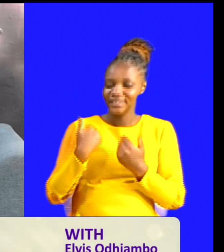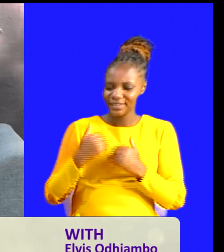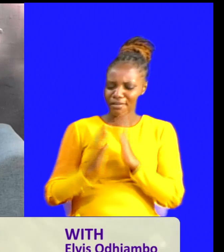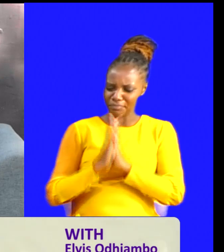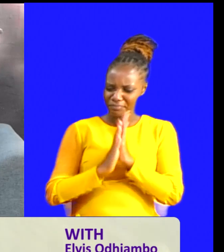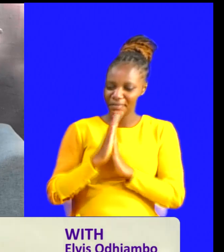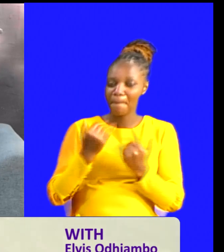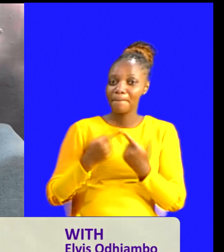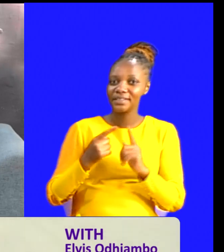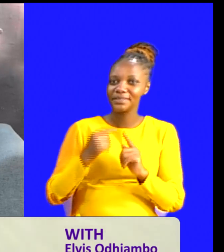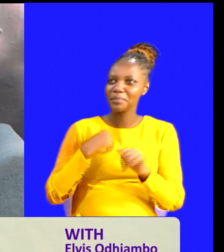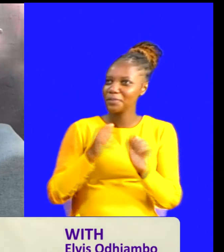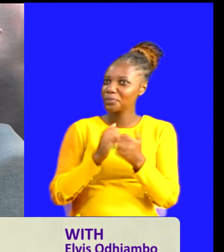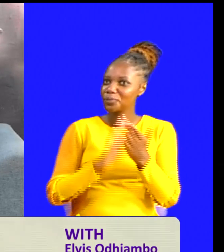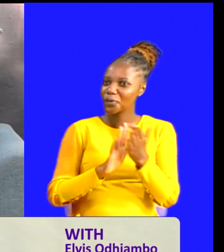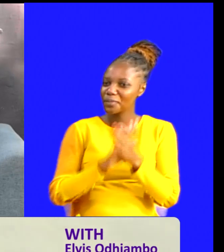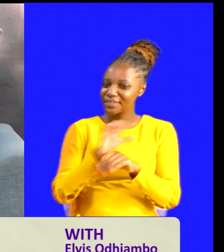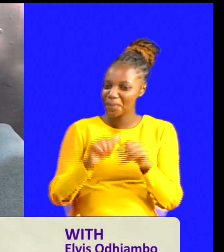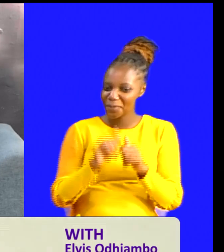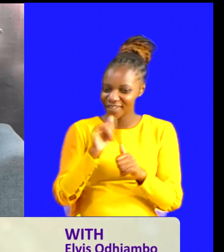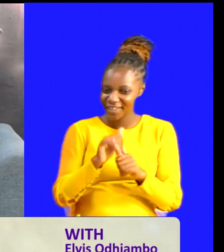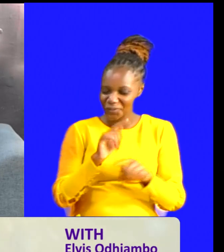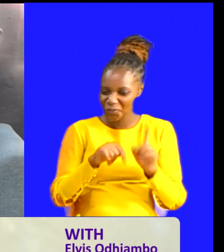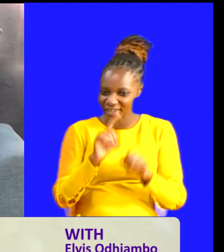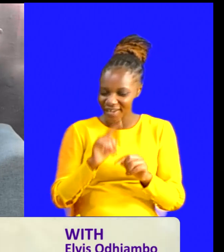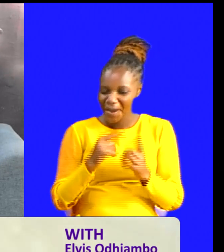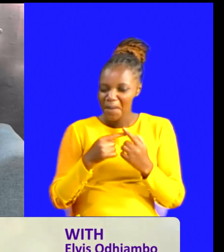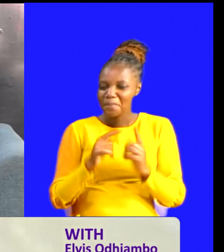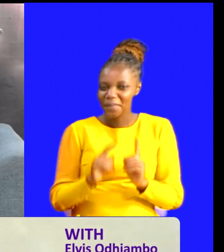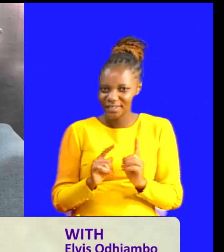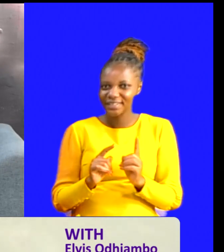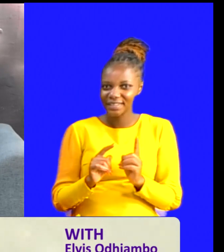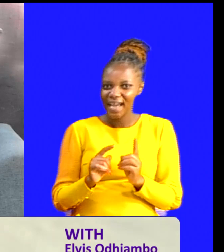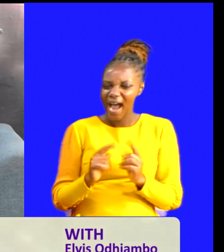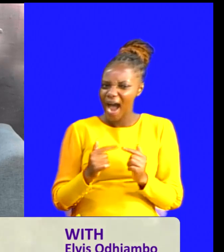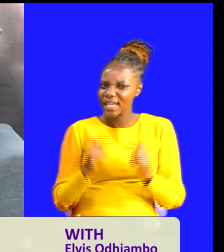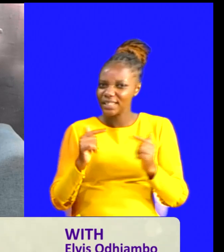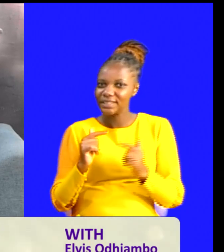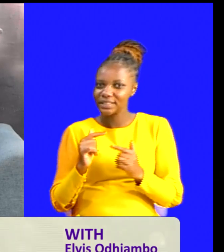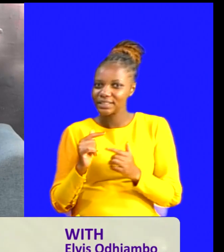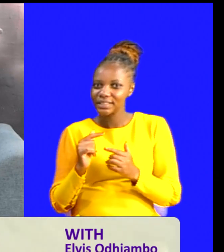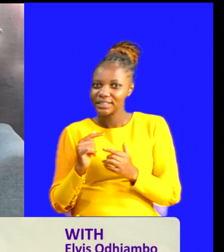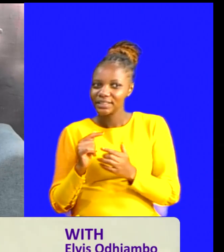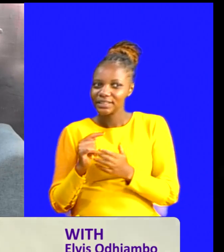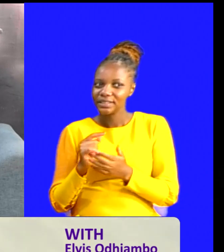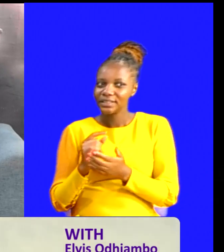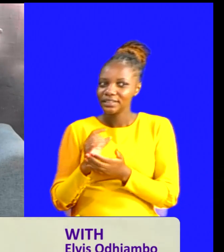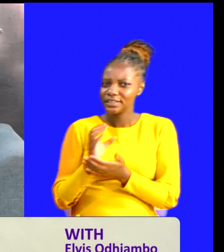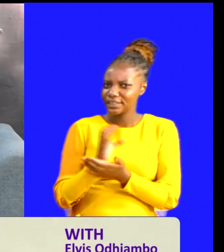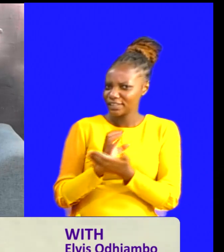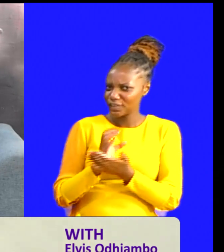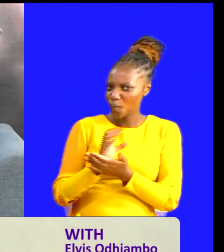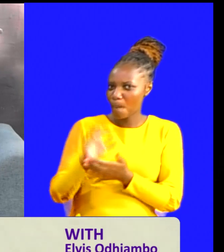that after the Burnley win that they are back to winning ways, but against Crystal Palace, if United get